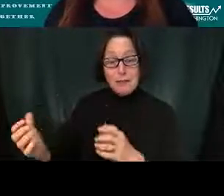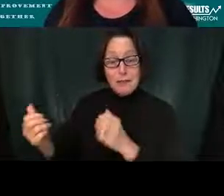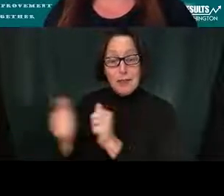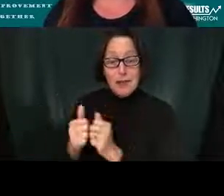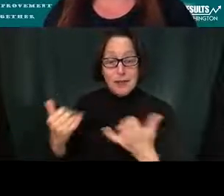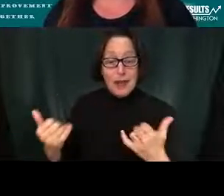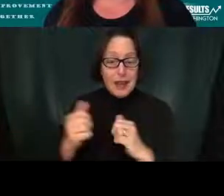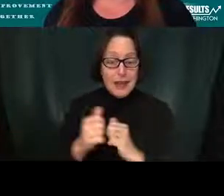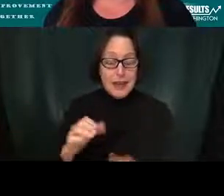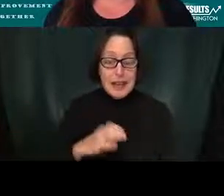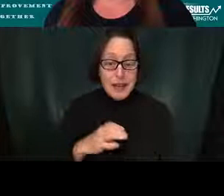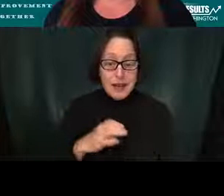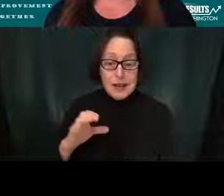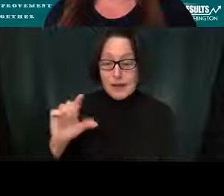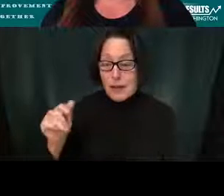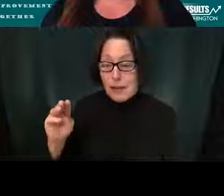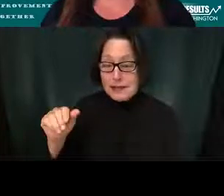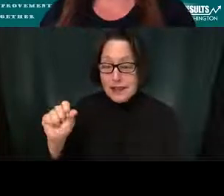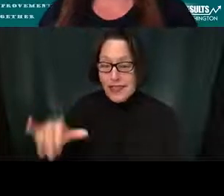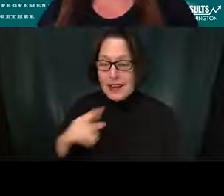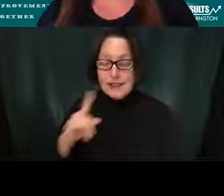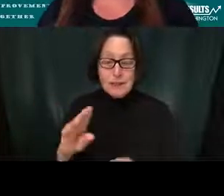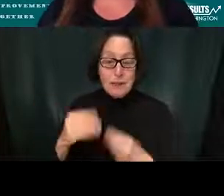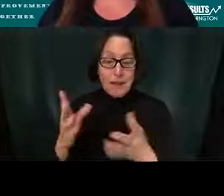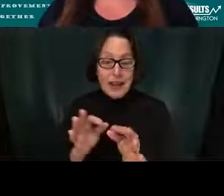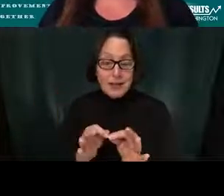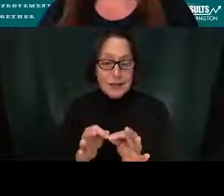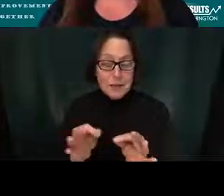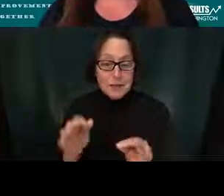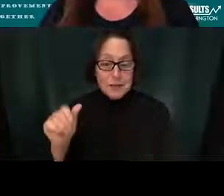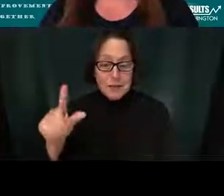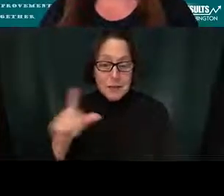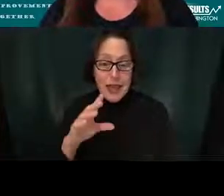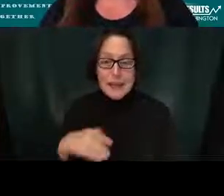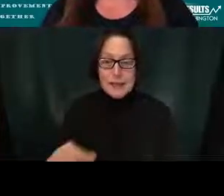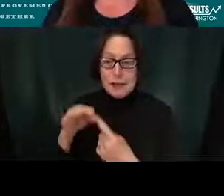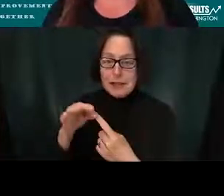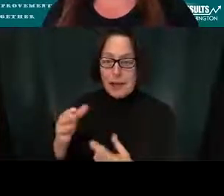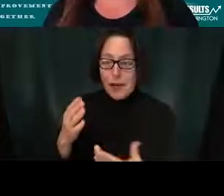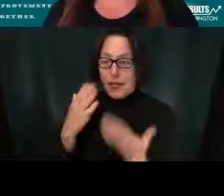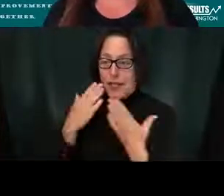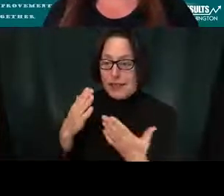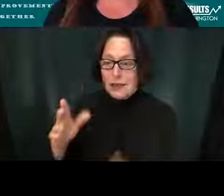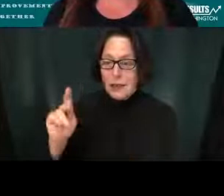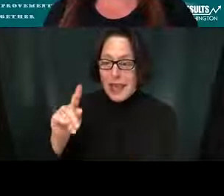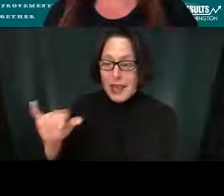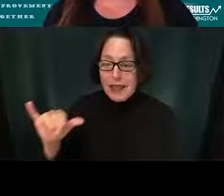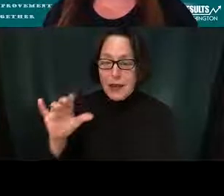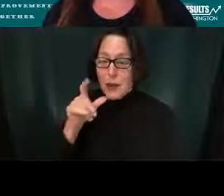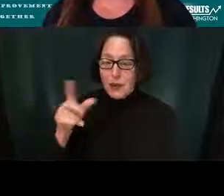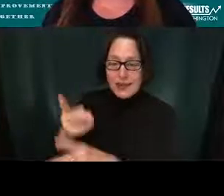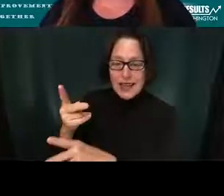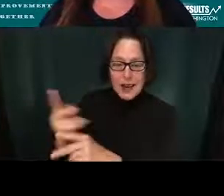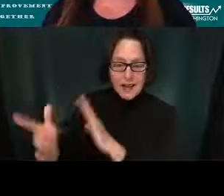Catherine Thomas, who will be providing ASL interpretation, and a special thanks to my team member, Kathy, who is managing technology on